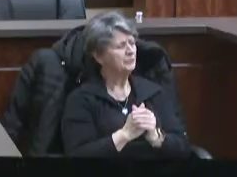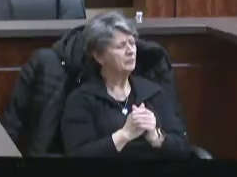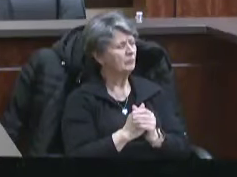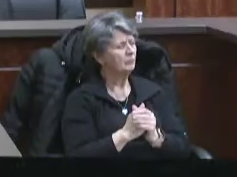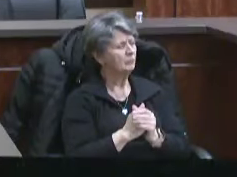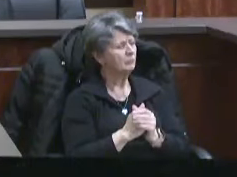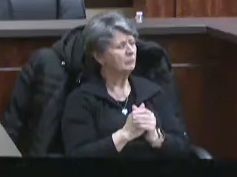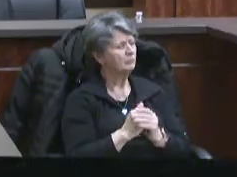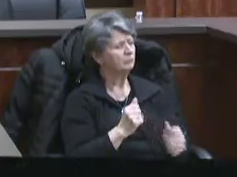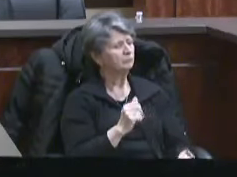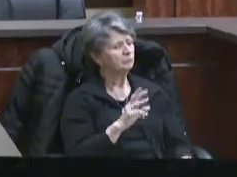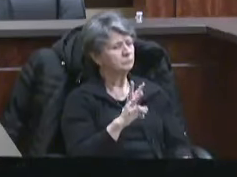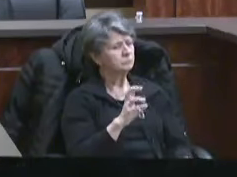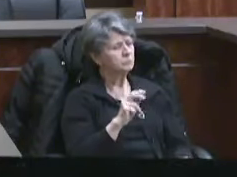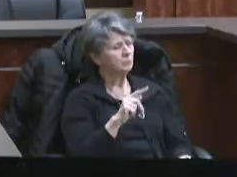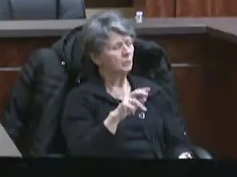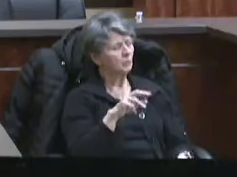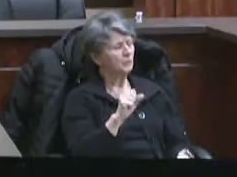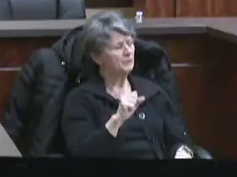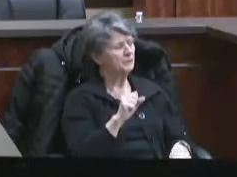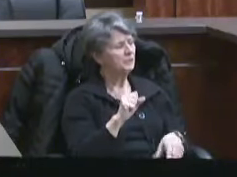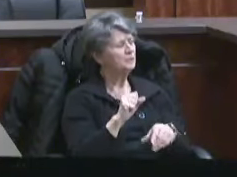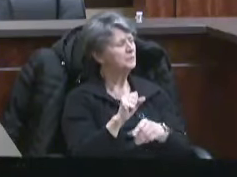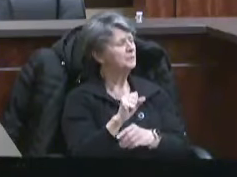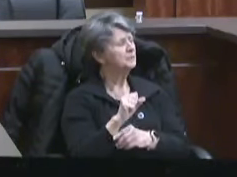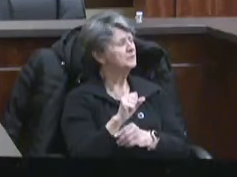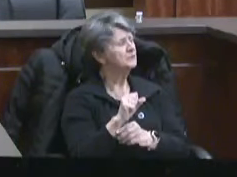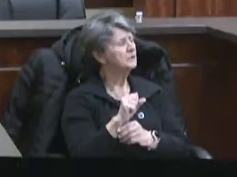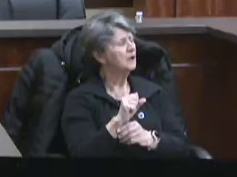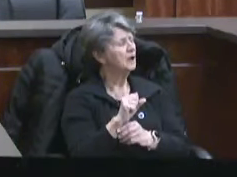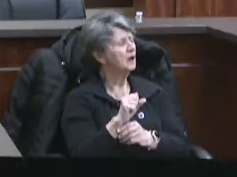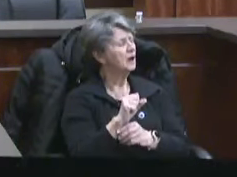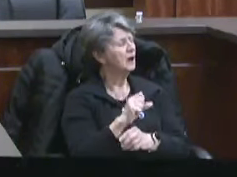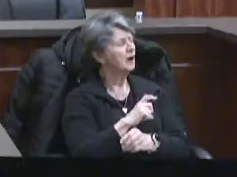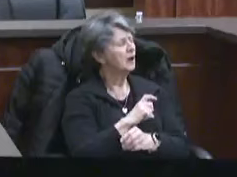Winter Cops Camp, I want to thank our police department. We had